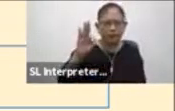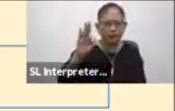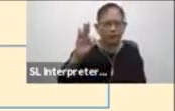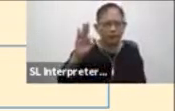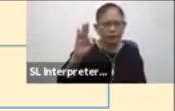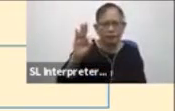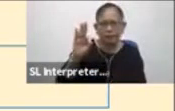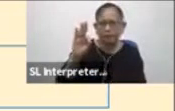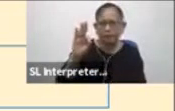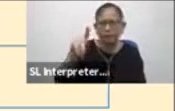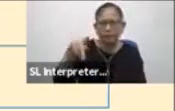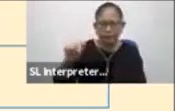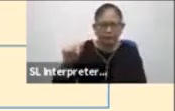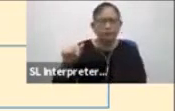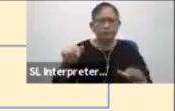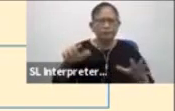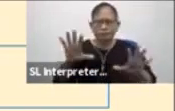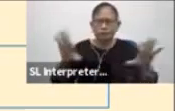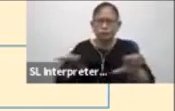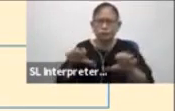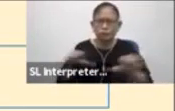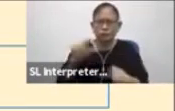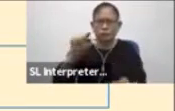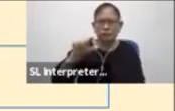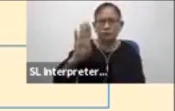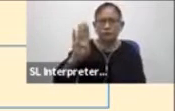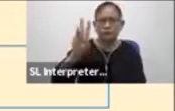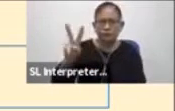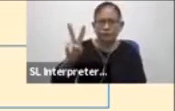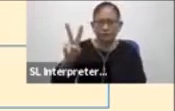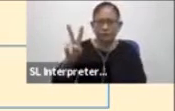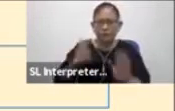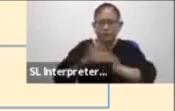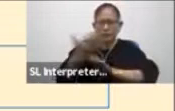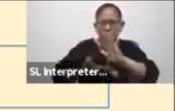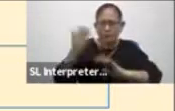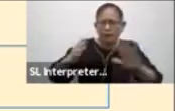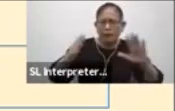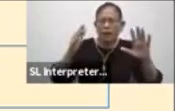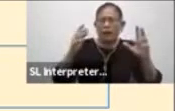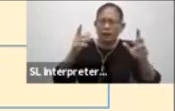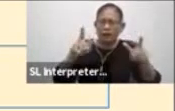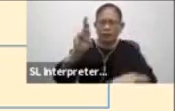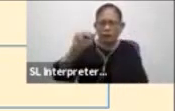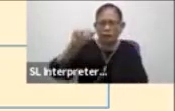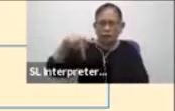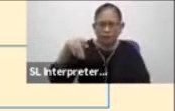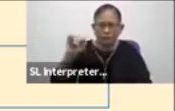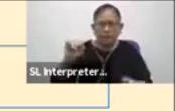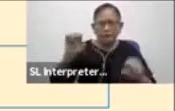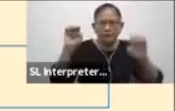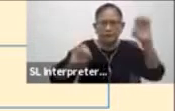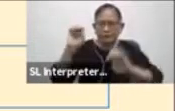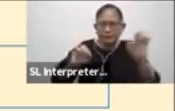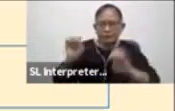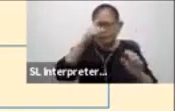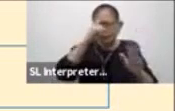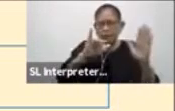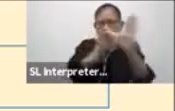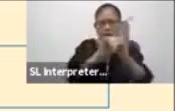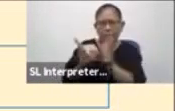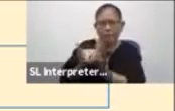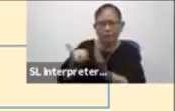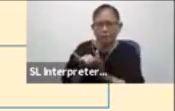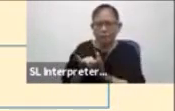a GBV rapid assessment in Central Sulawesi in the three districts to identify